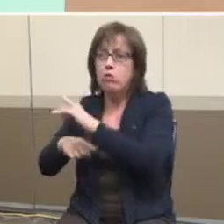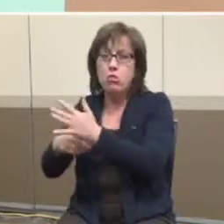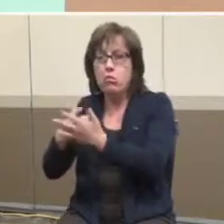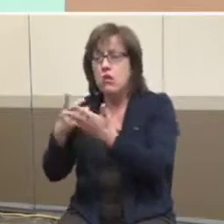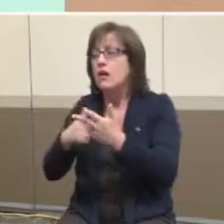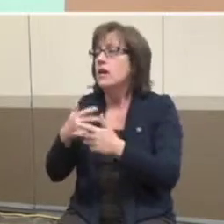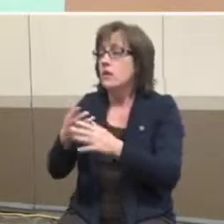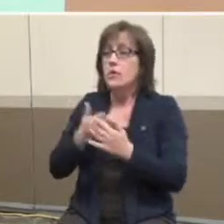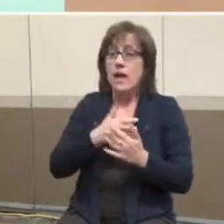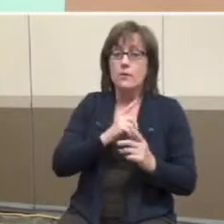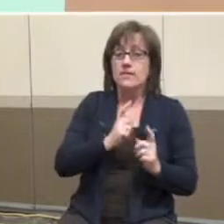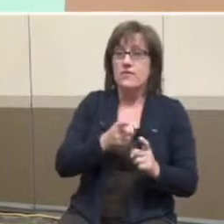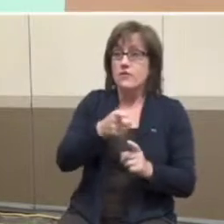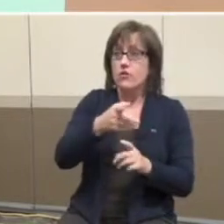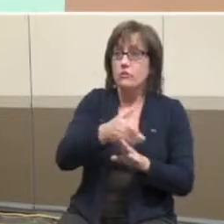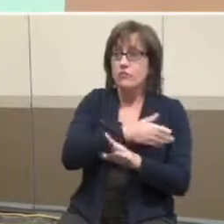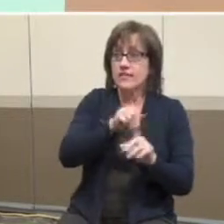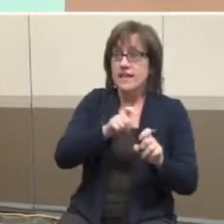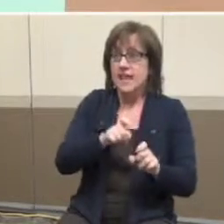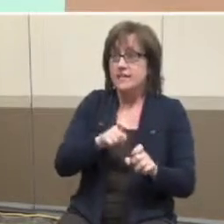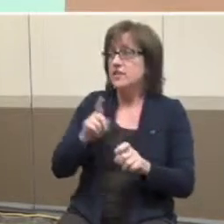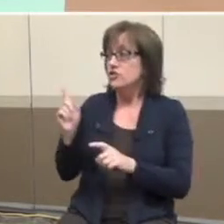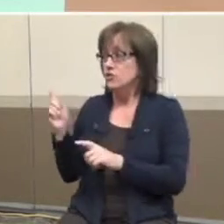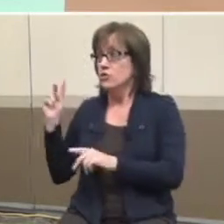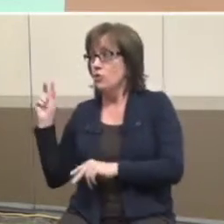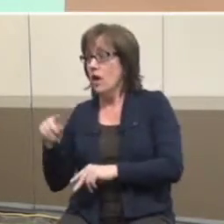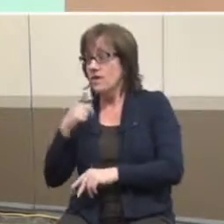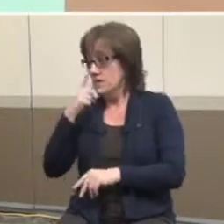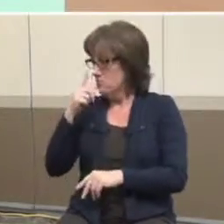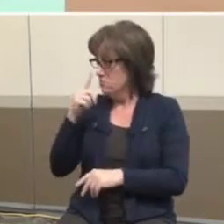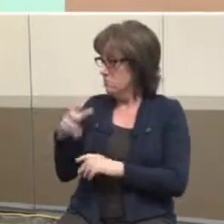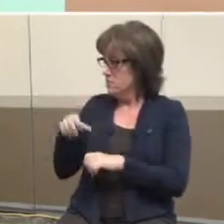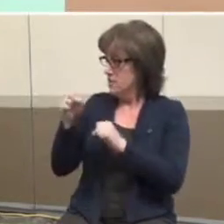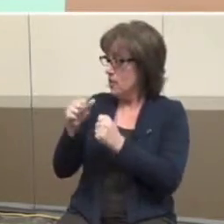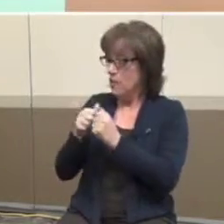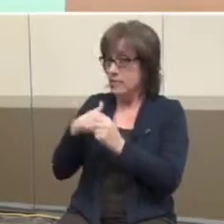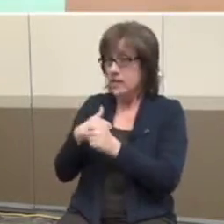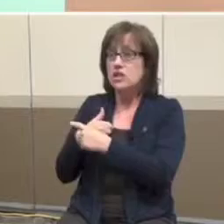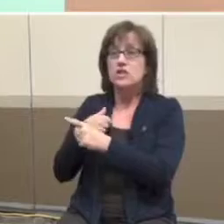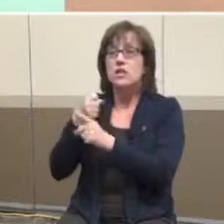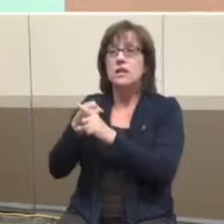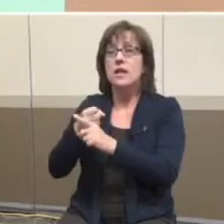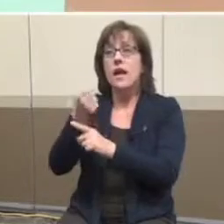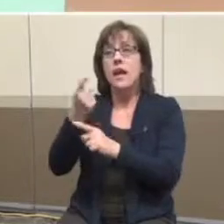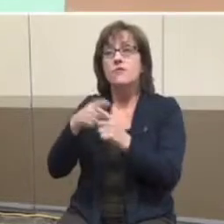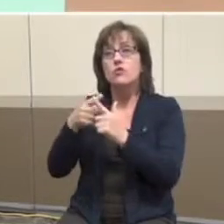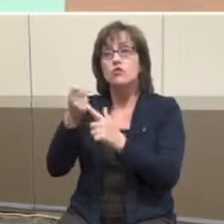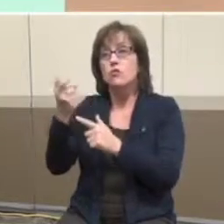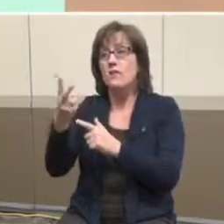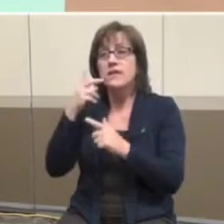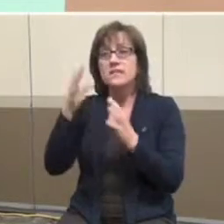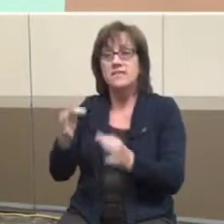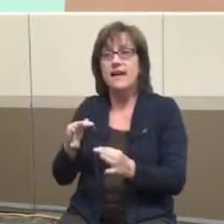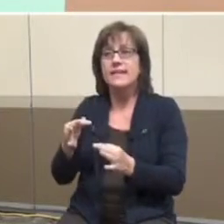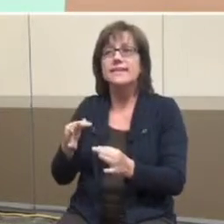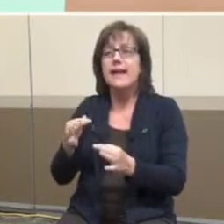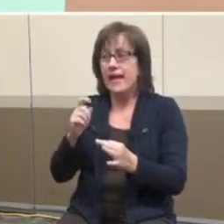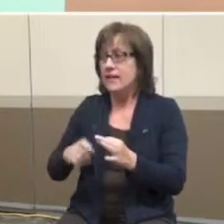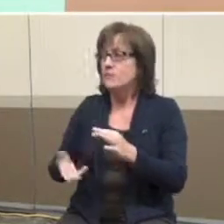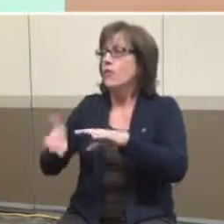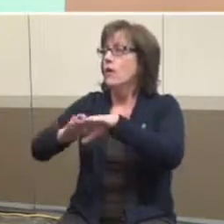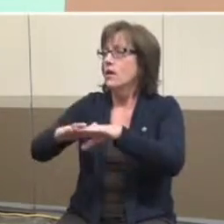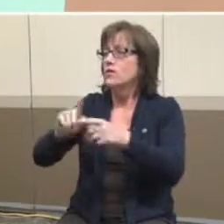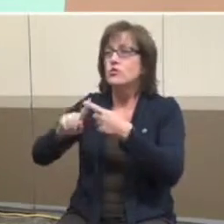I was doing their pre-testing, she happened to be there watching. I said, would you take this with me? And she hit either 11 or 12. So I decided I had to up it to 16